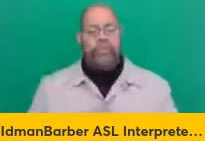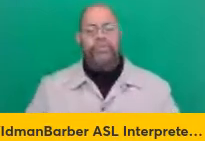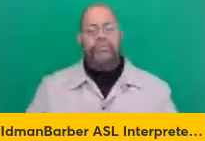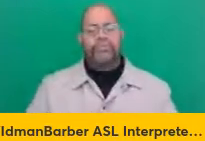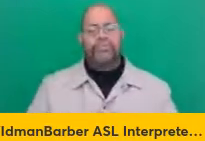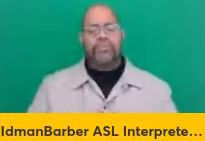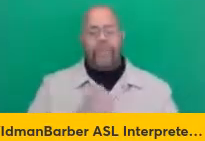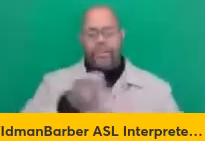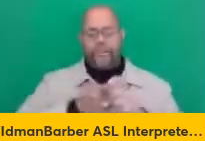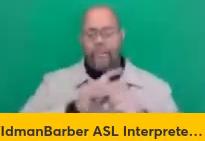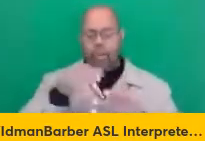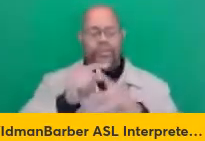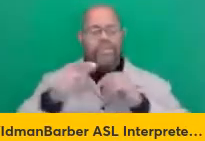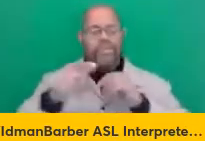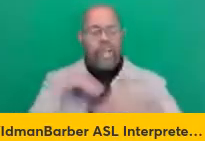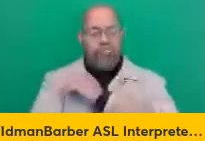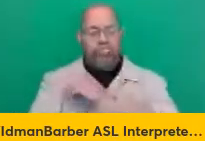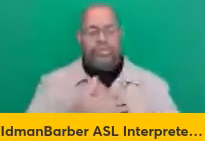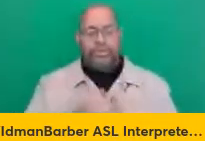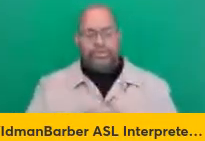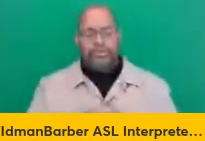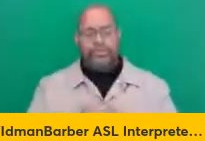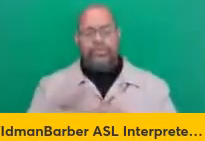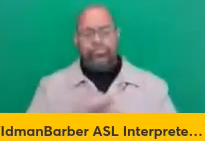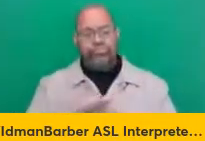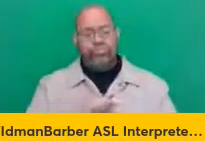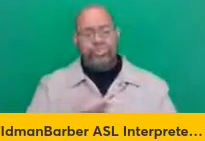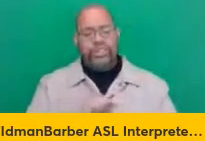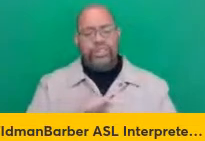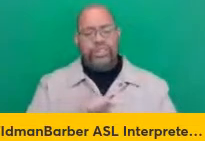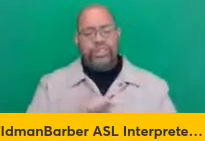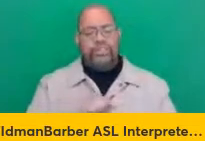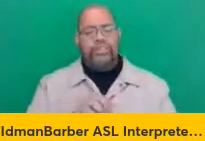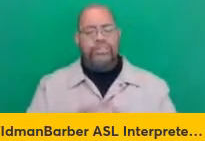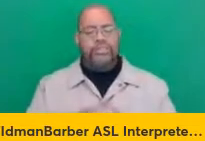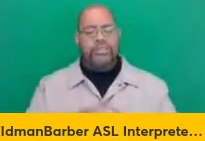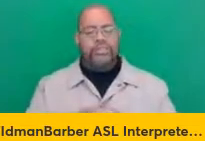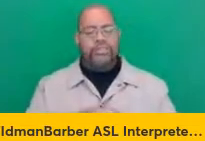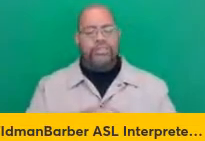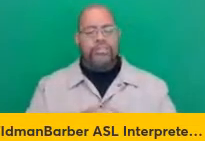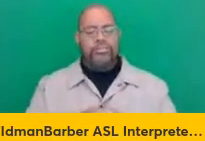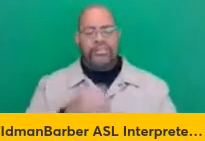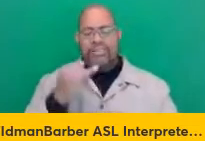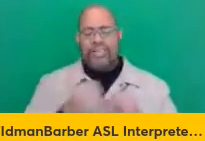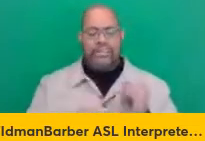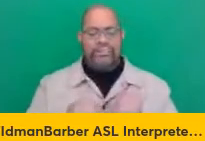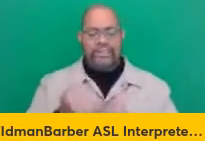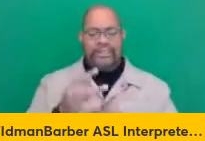come from all these countries to train at WAGBIP over the last 8 years.